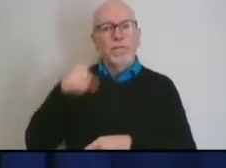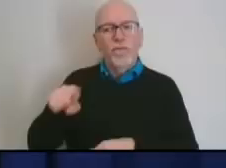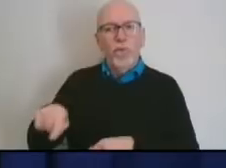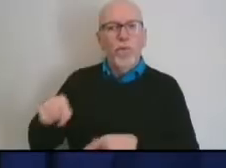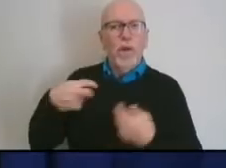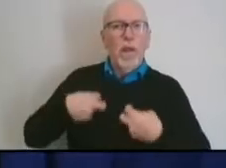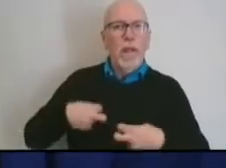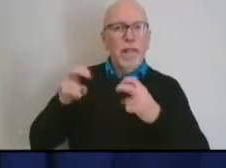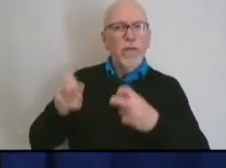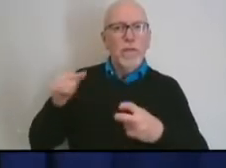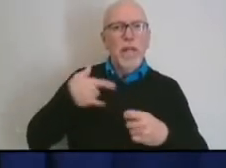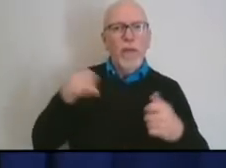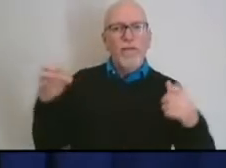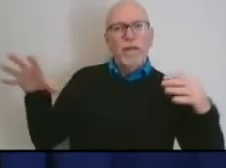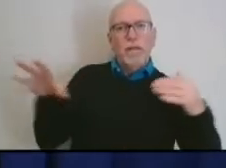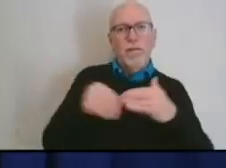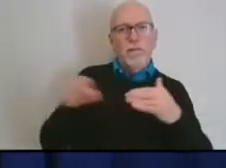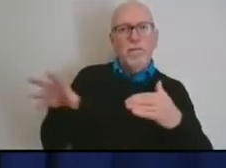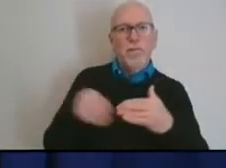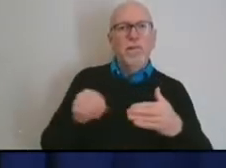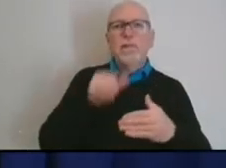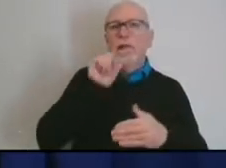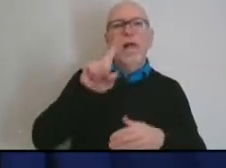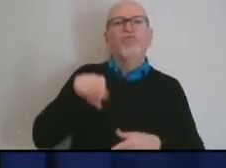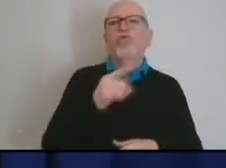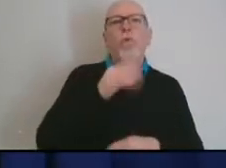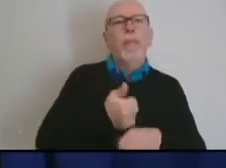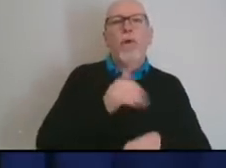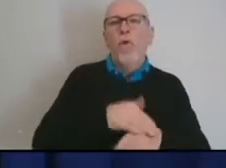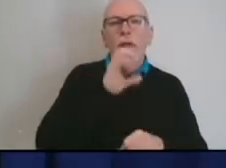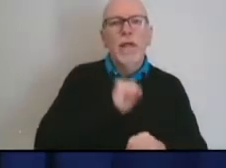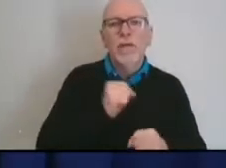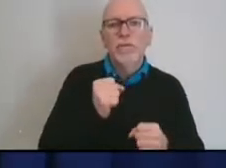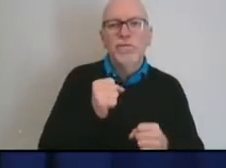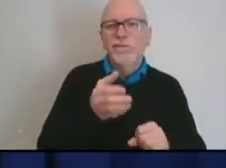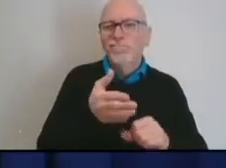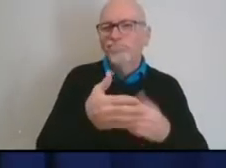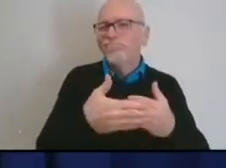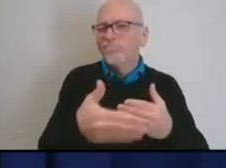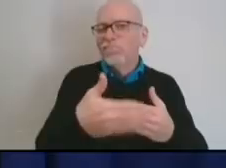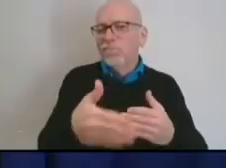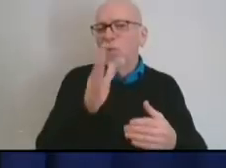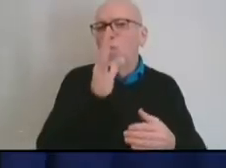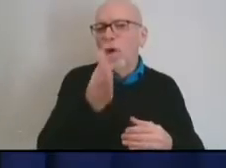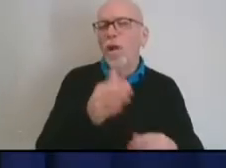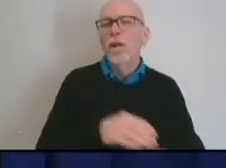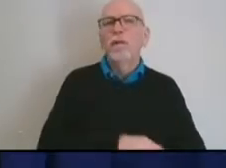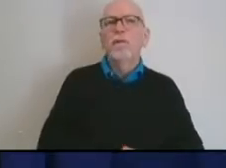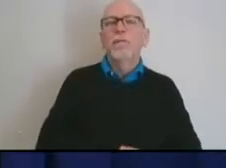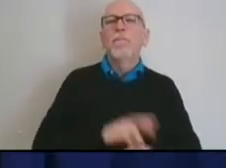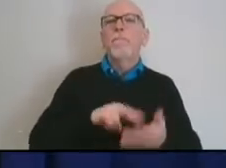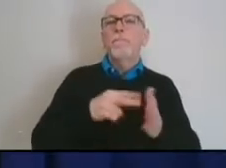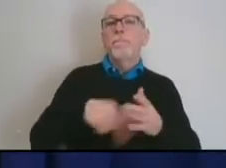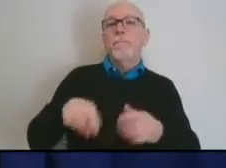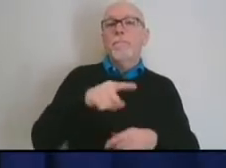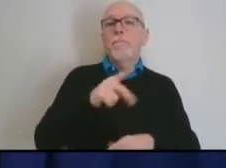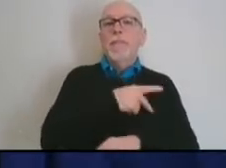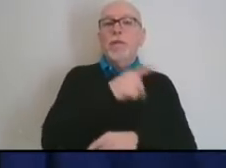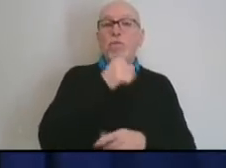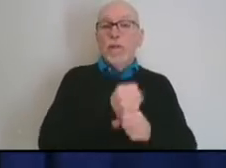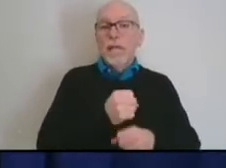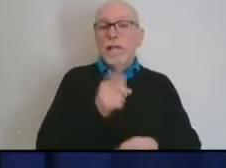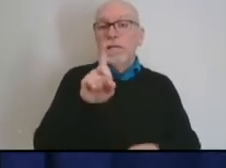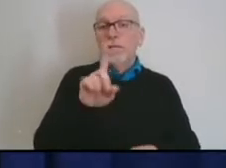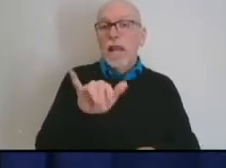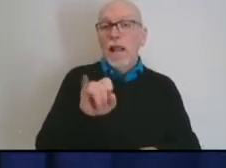in. As I mentioned, we're already working with individuals around patients that are receiving dialysis, individuals